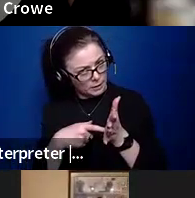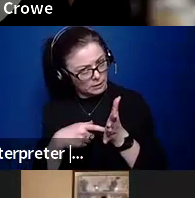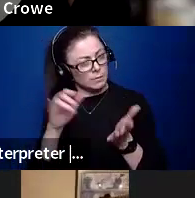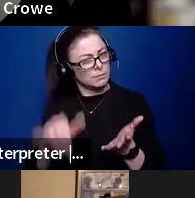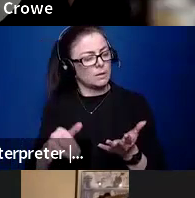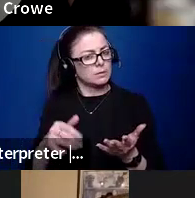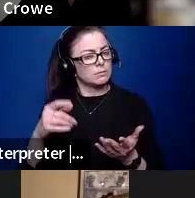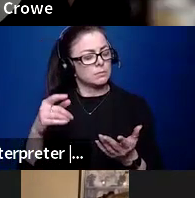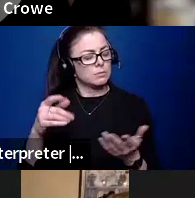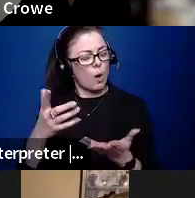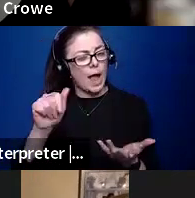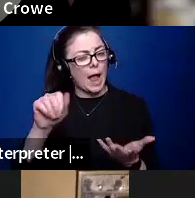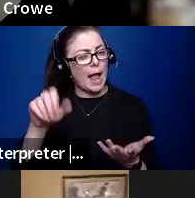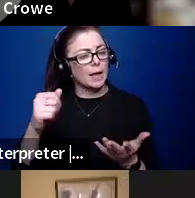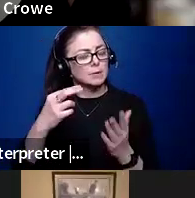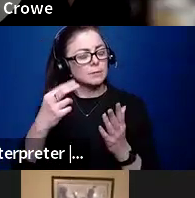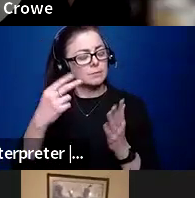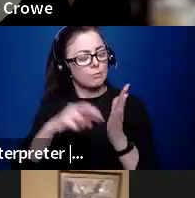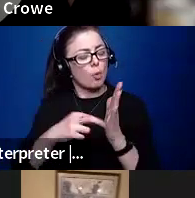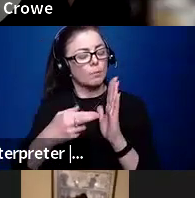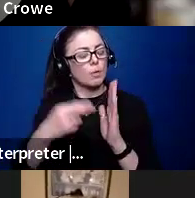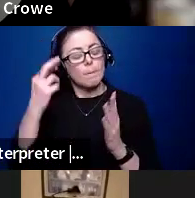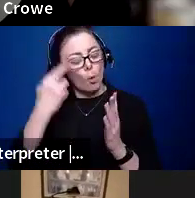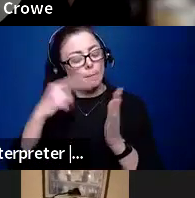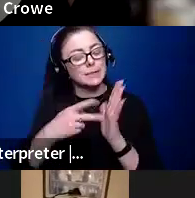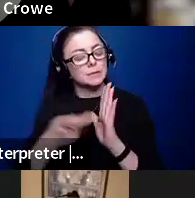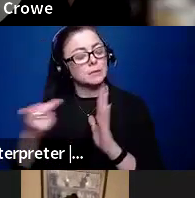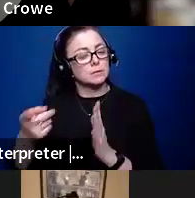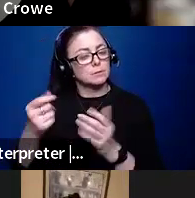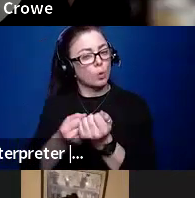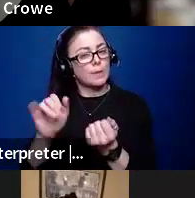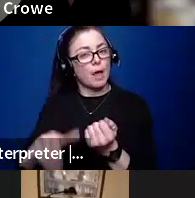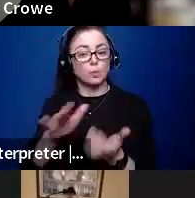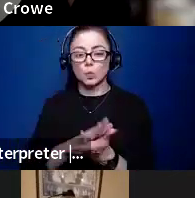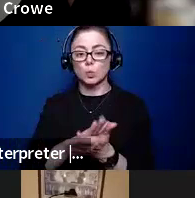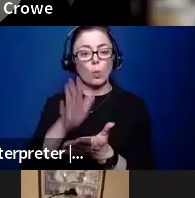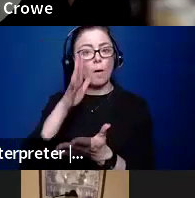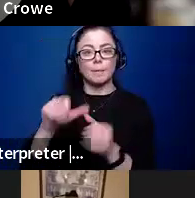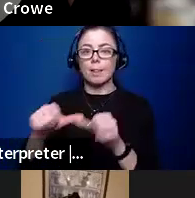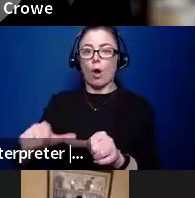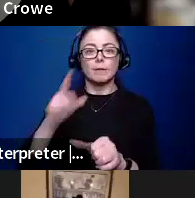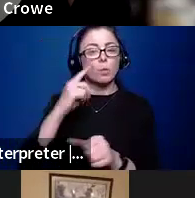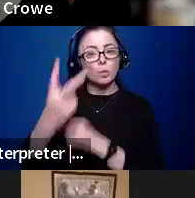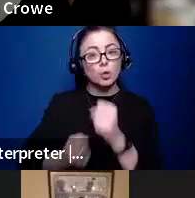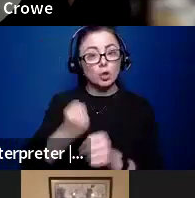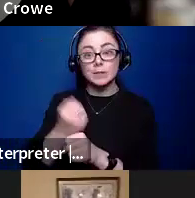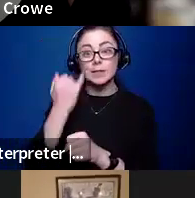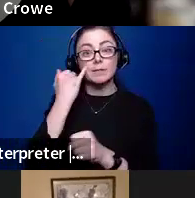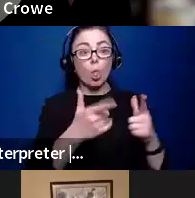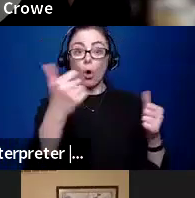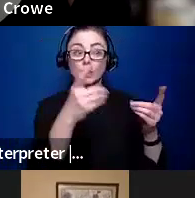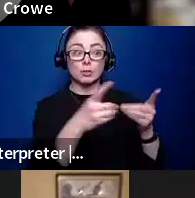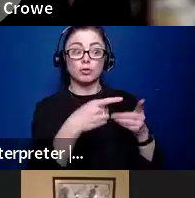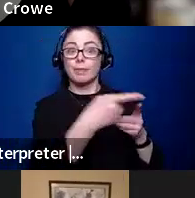is for. It supports that. So additionally, schools will be locked in for 2 years. So if larger districts, if they contract out